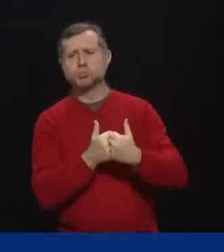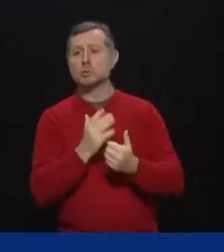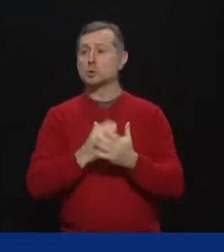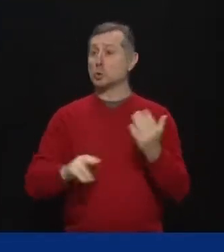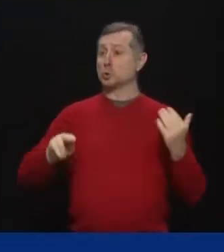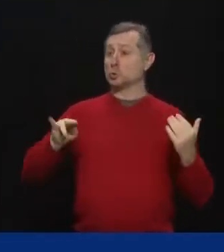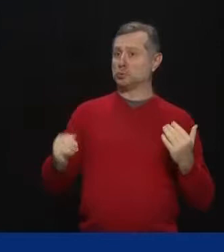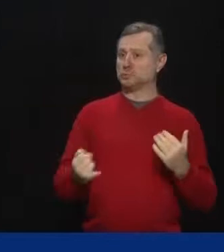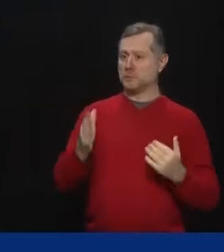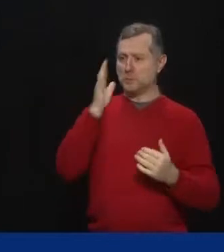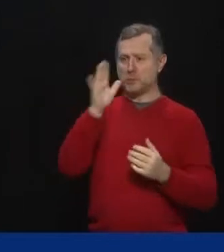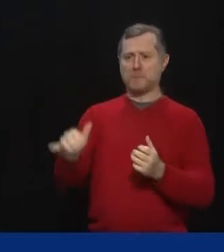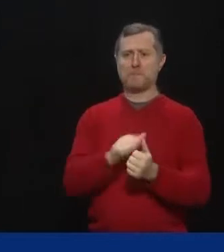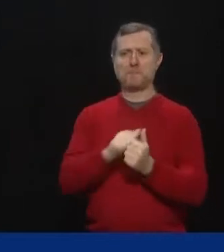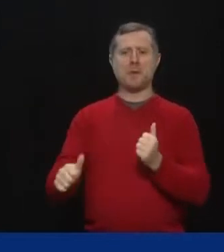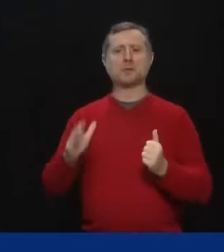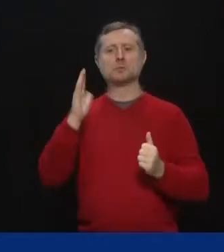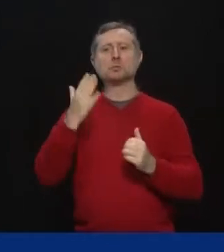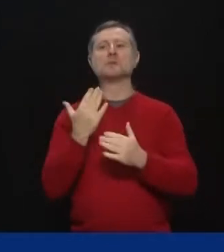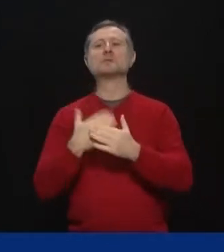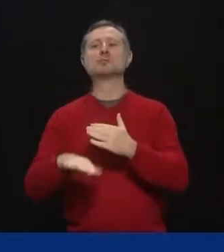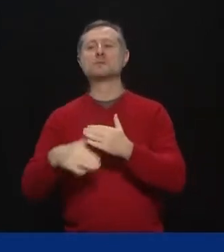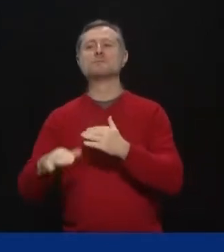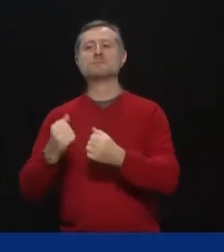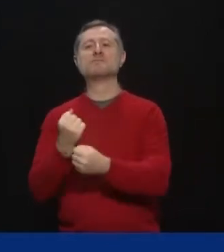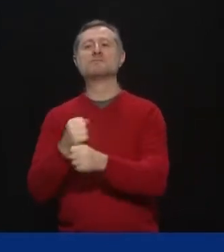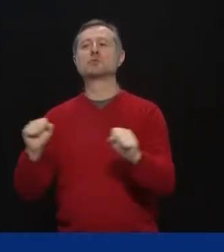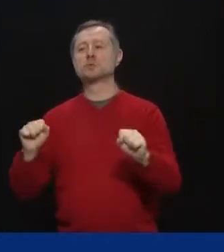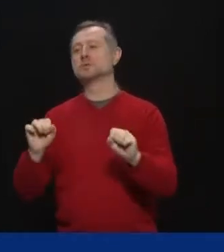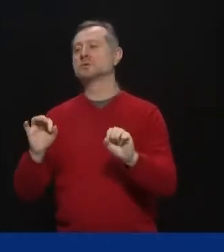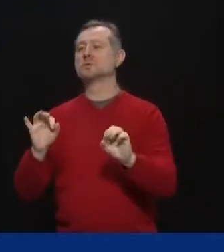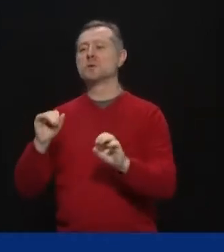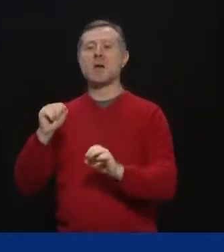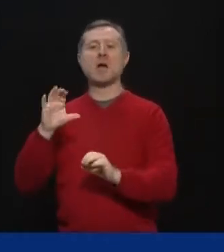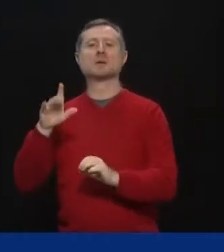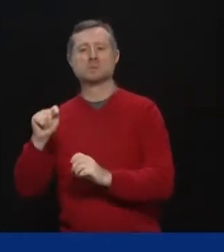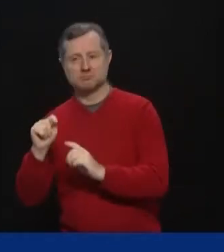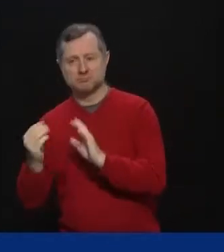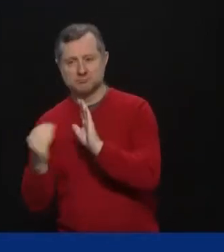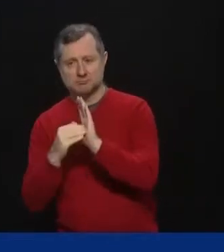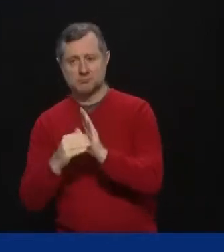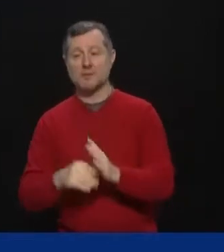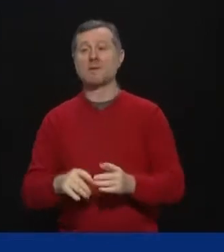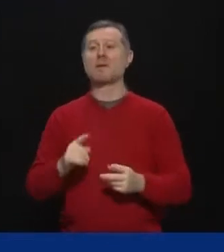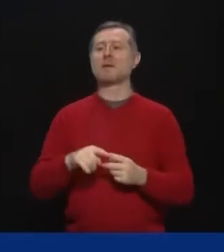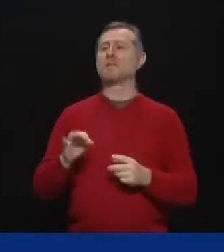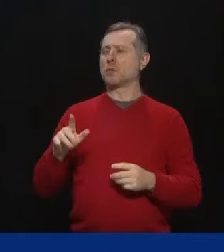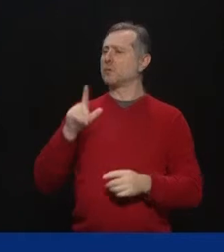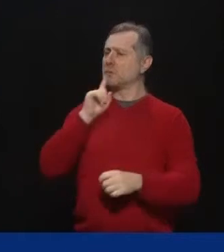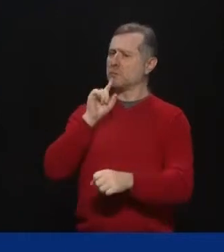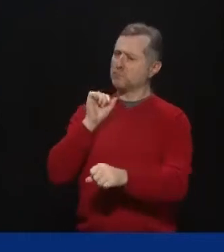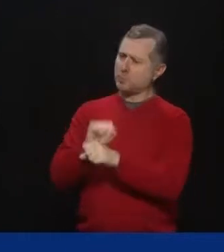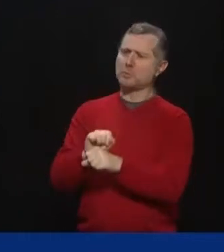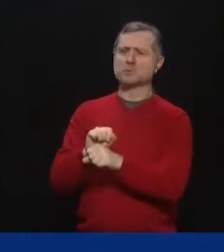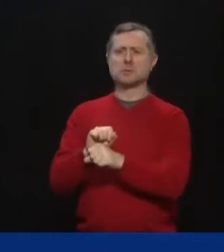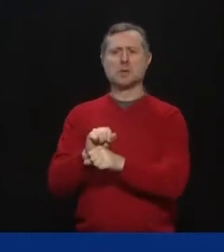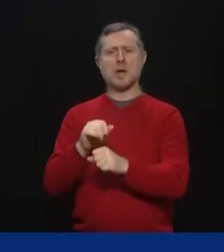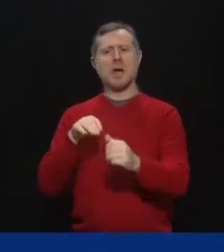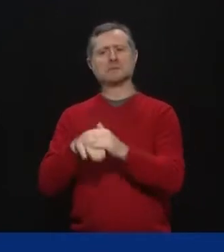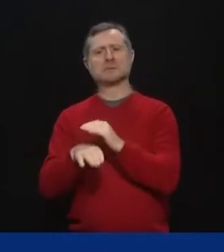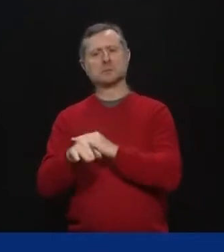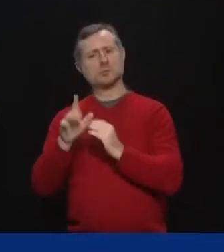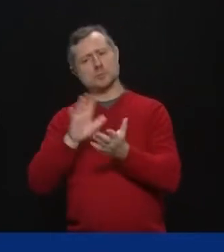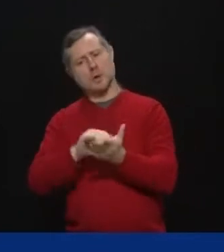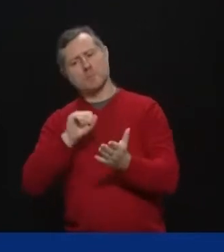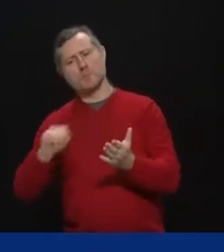the Reproductive Freedom Act, and Fort Lauderdale City Commission committed to protecting access to abortion and reproductive health care. But